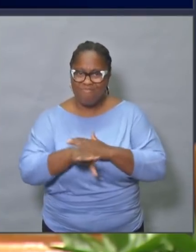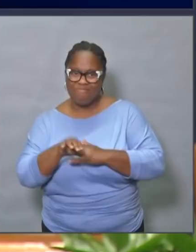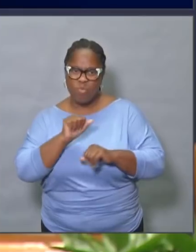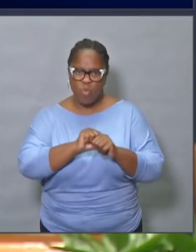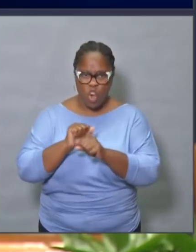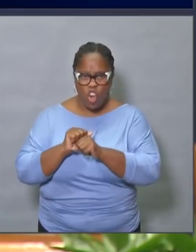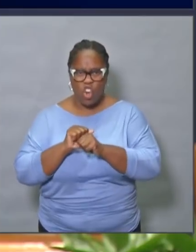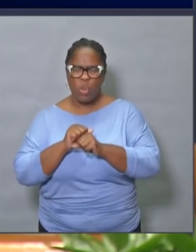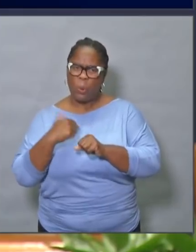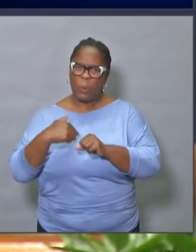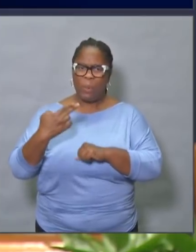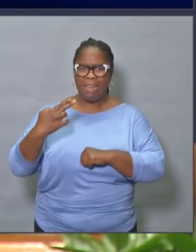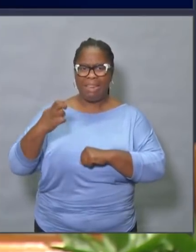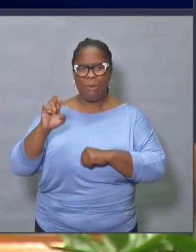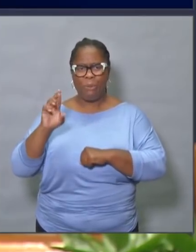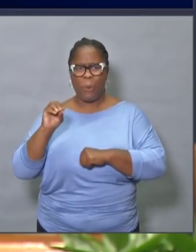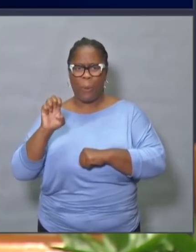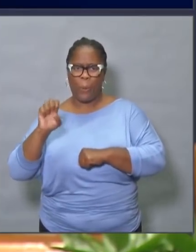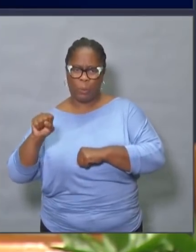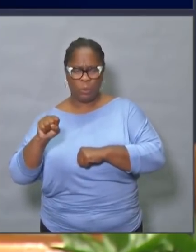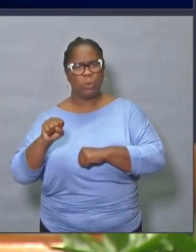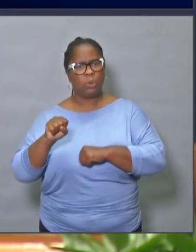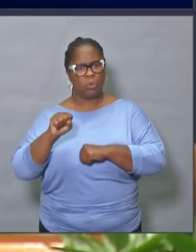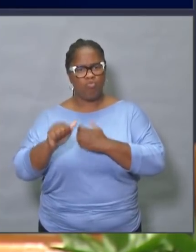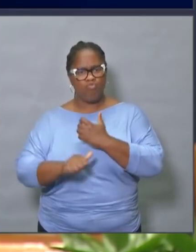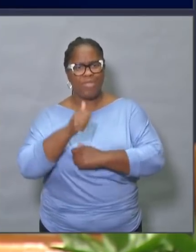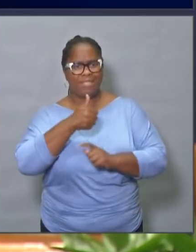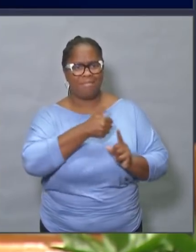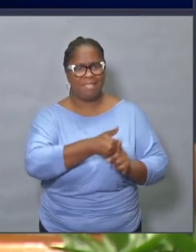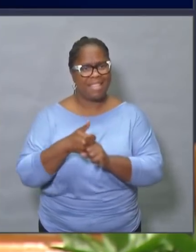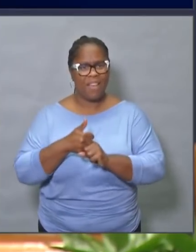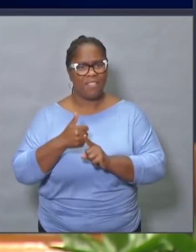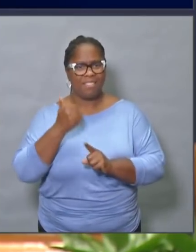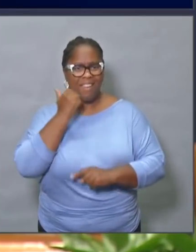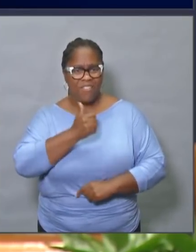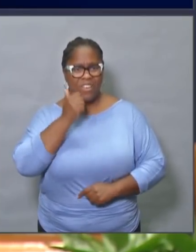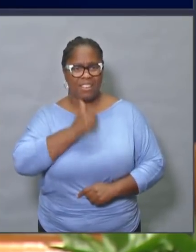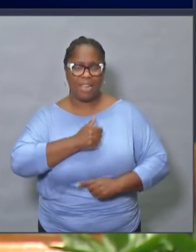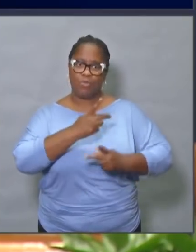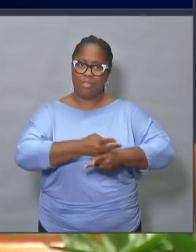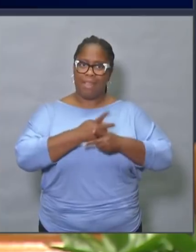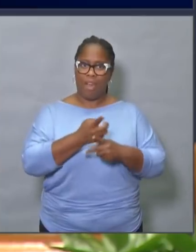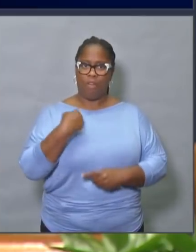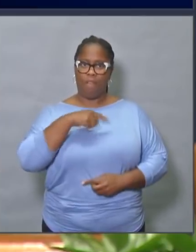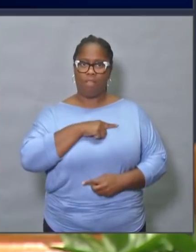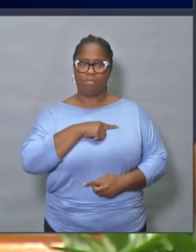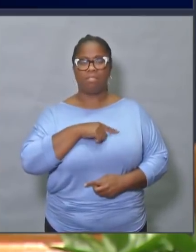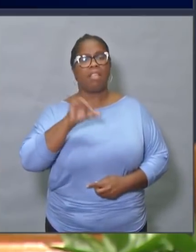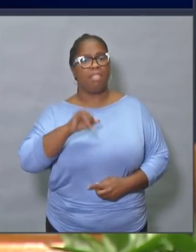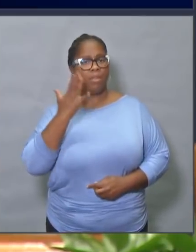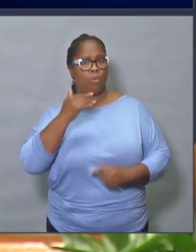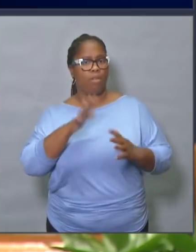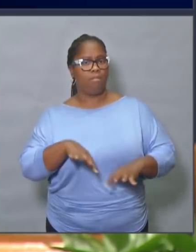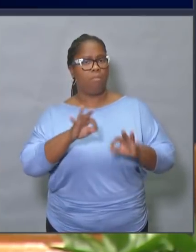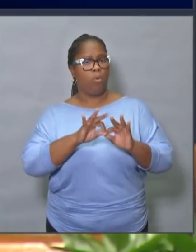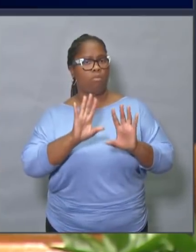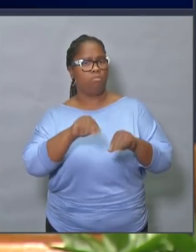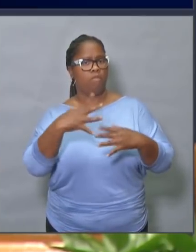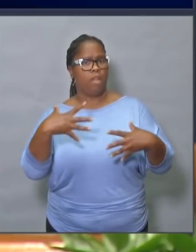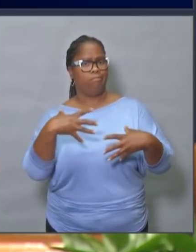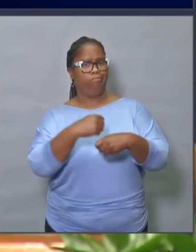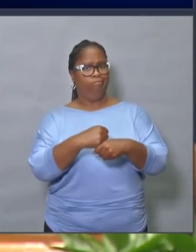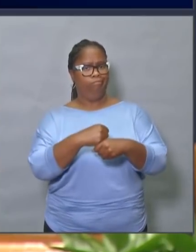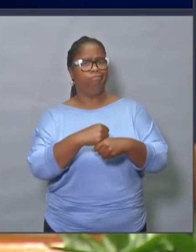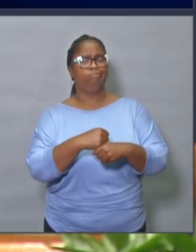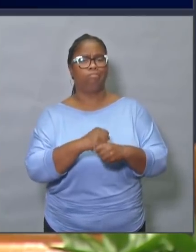put themselves on the line every day to take care of others. That's why I want to spend some time giving you a snapshot of how